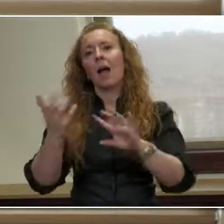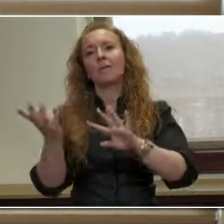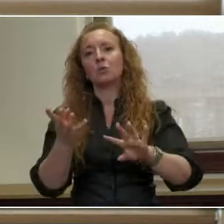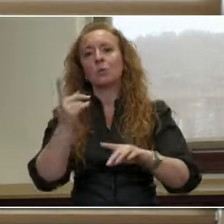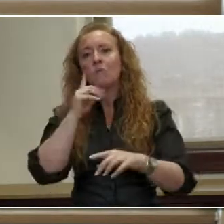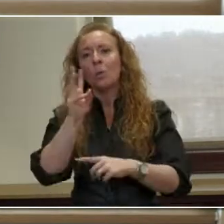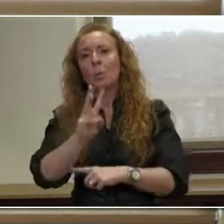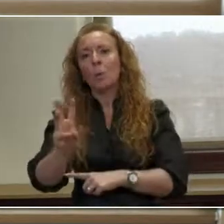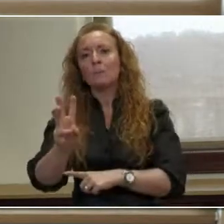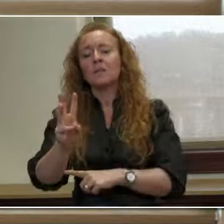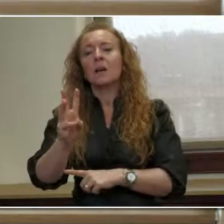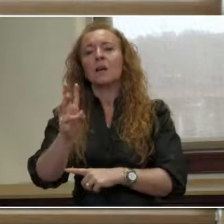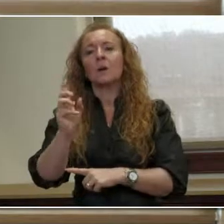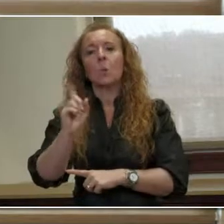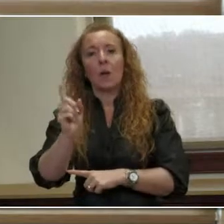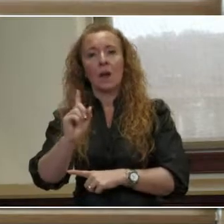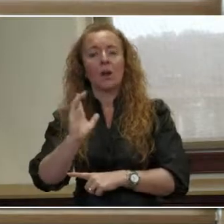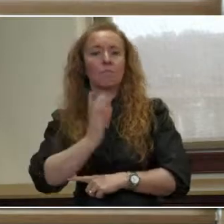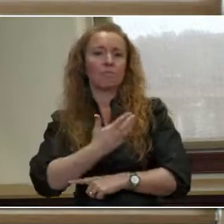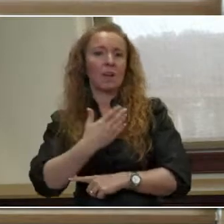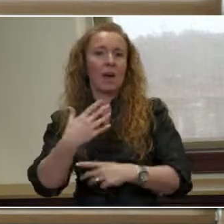at the Health Department's Facebook page.